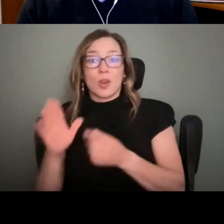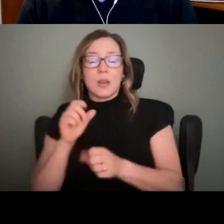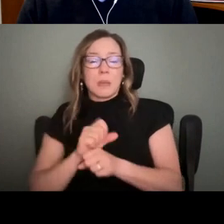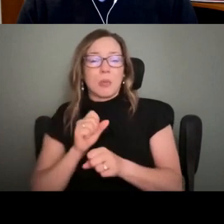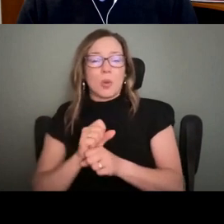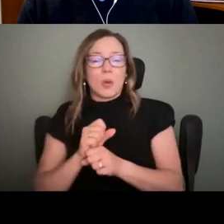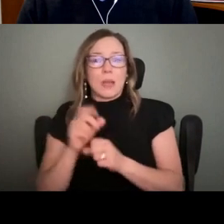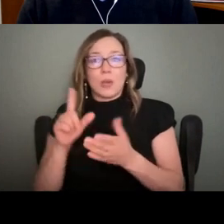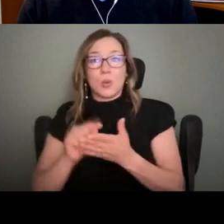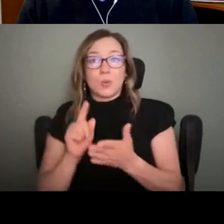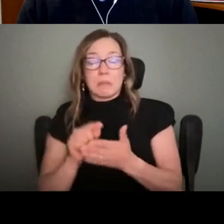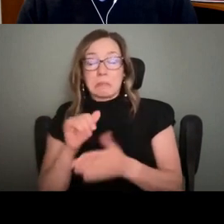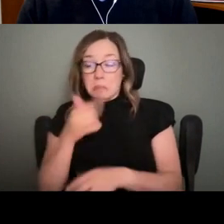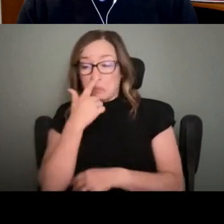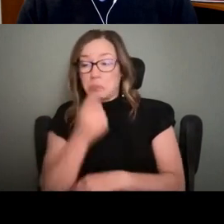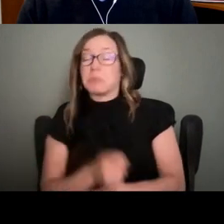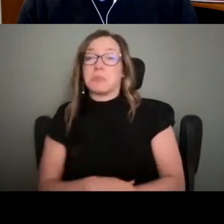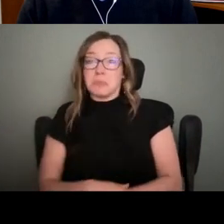interesting.